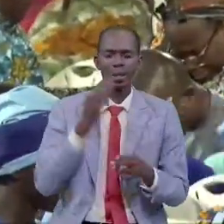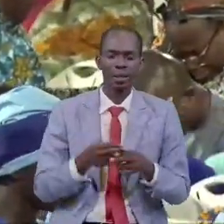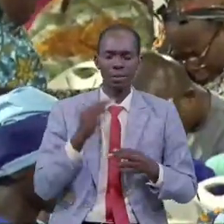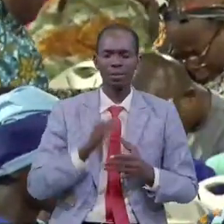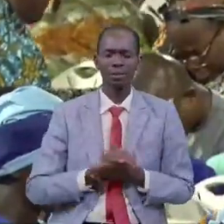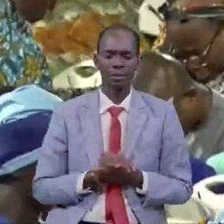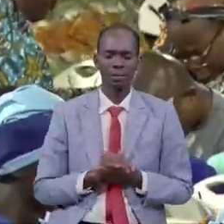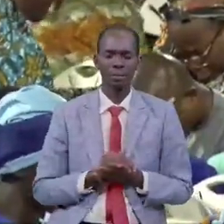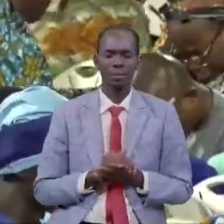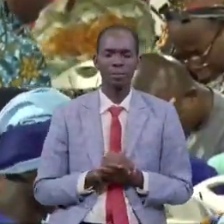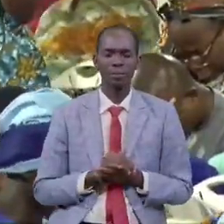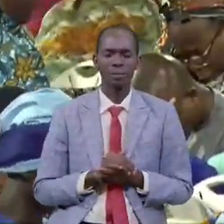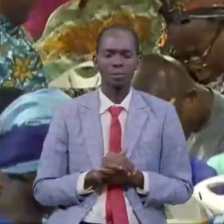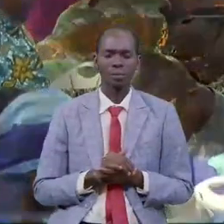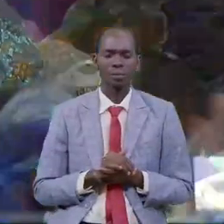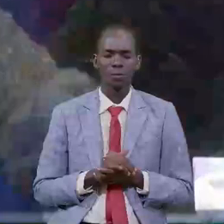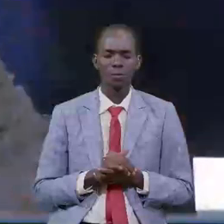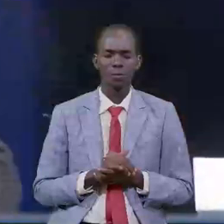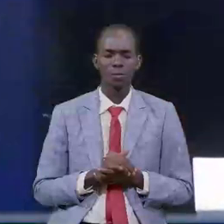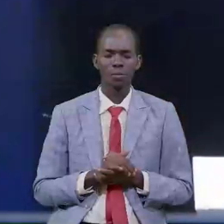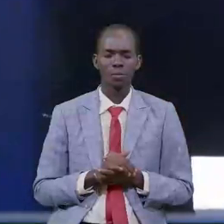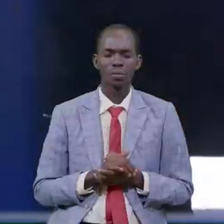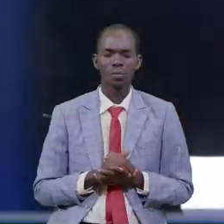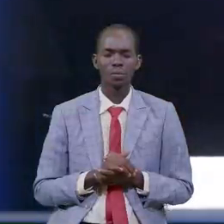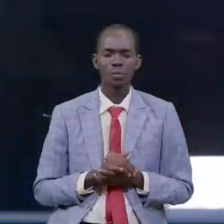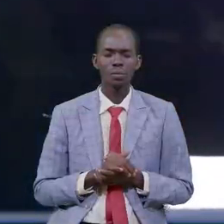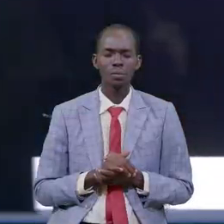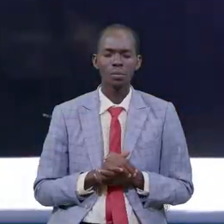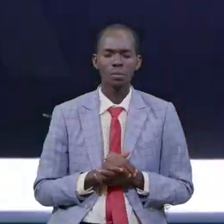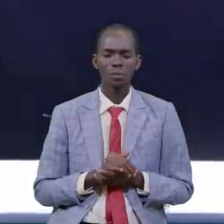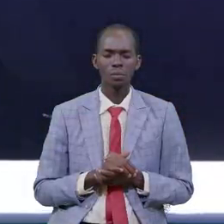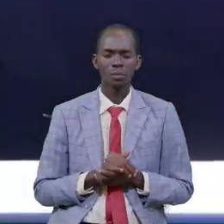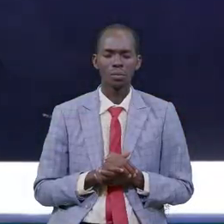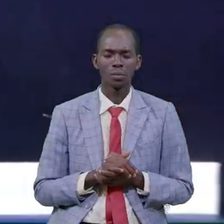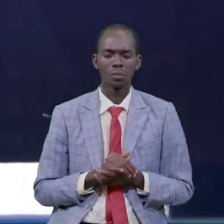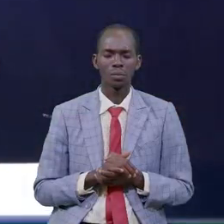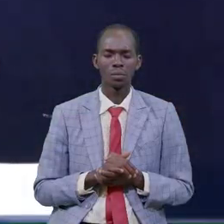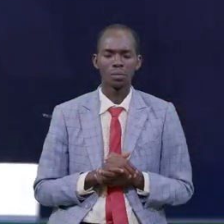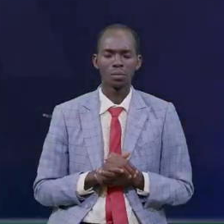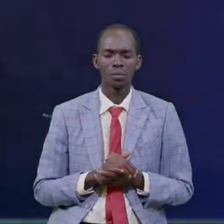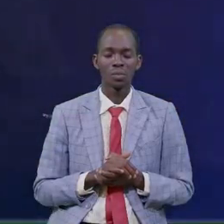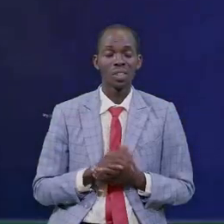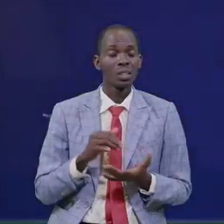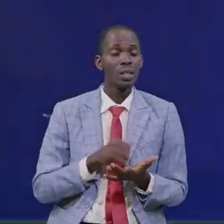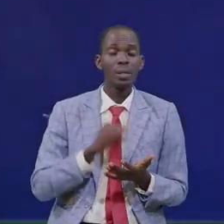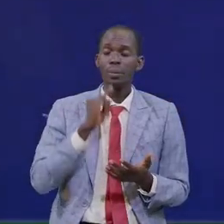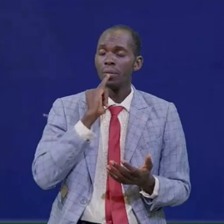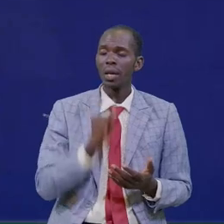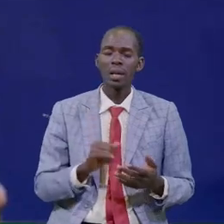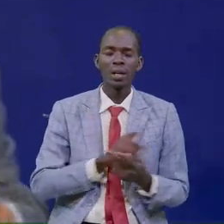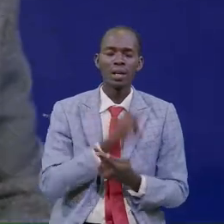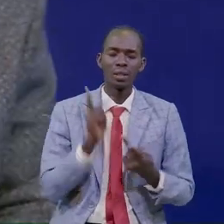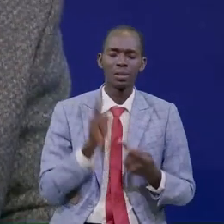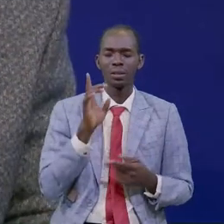Seigneur, sauve-les tous au nom de Jésus-Christ. It is done. C'est fait. It